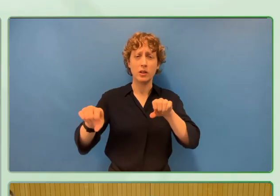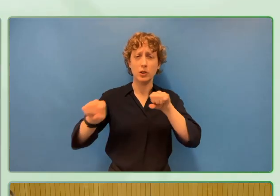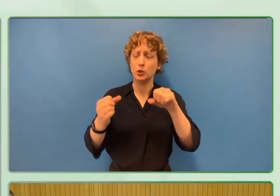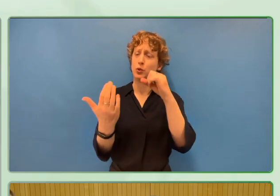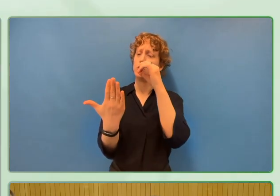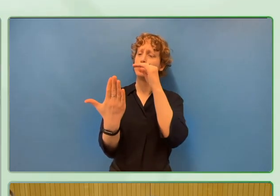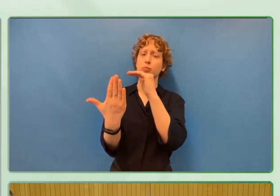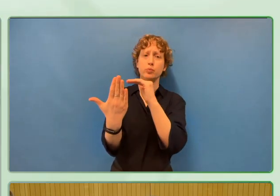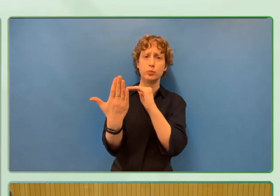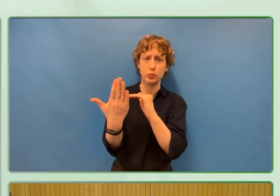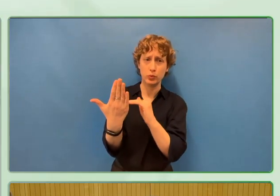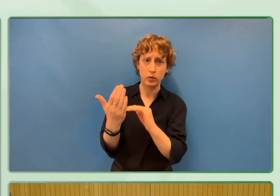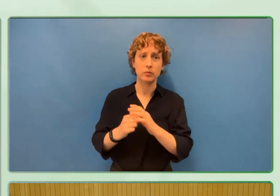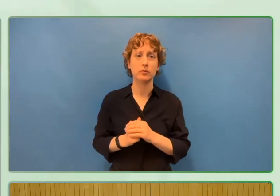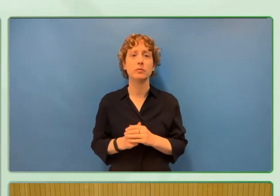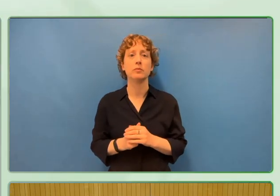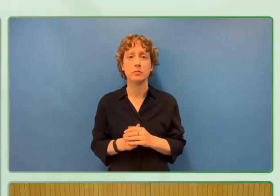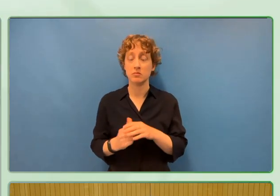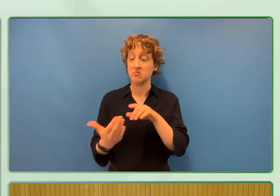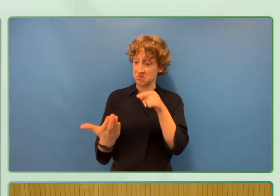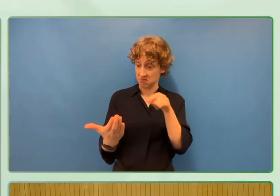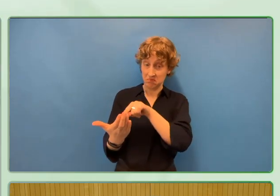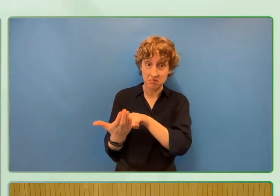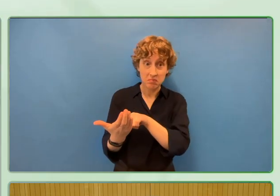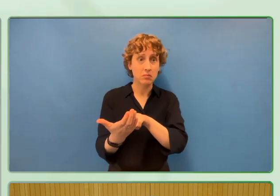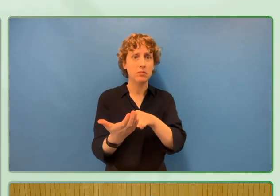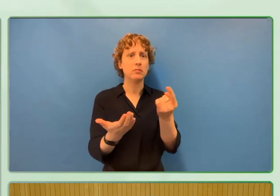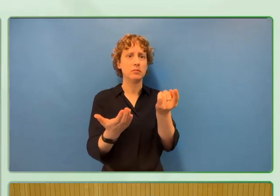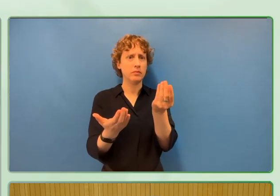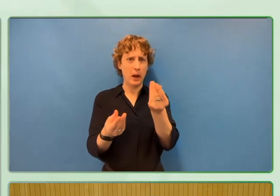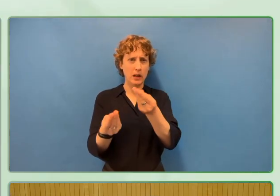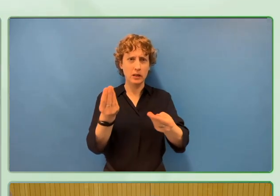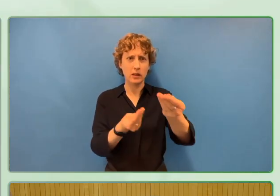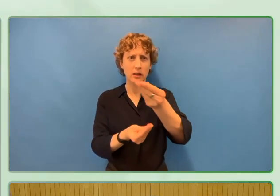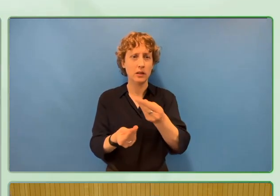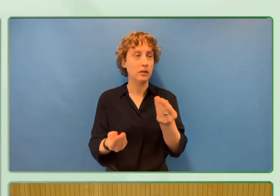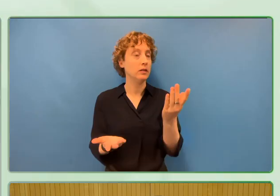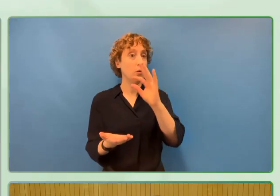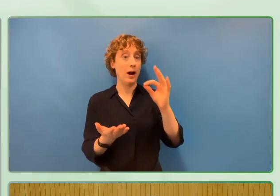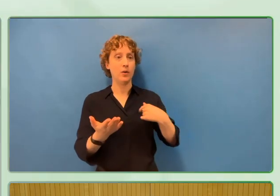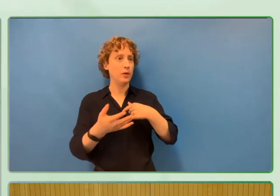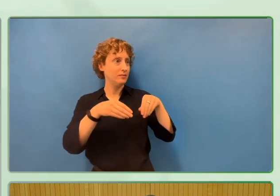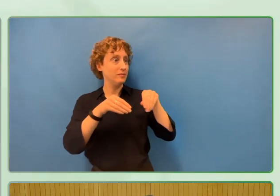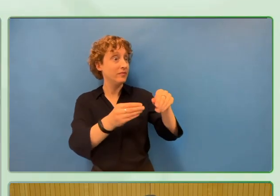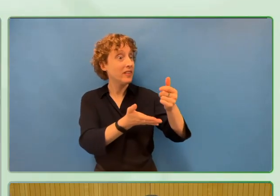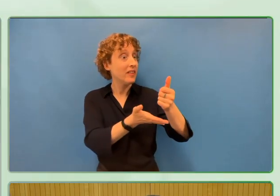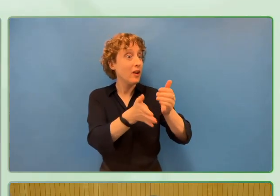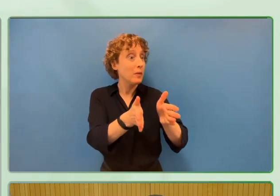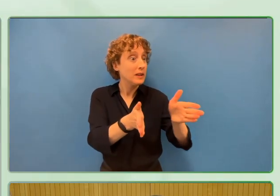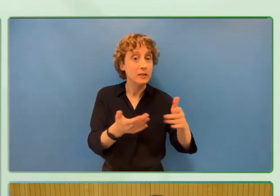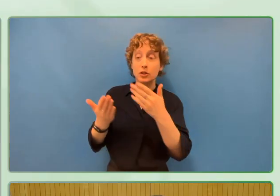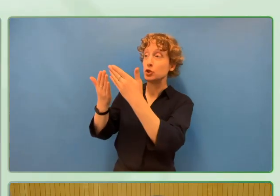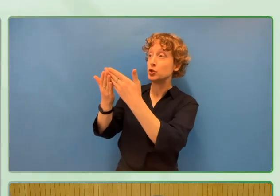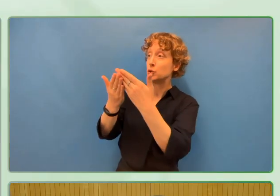money because we send to therapists or schools the space for advertisement, so they subscribe to us,